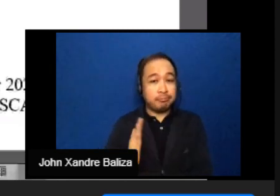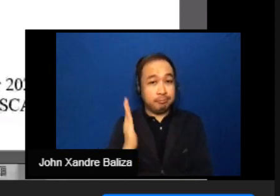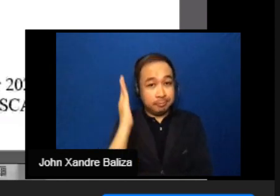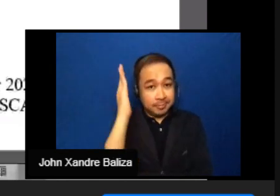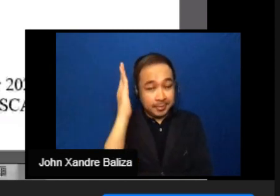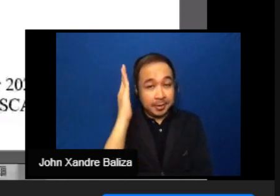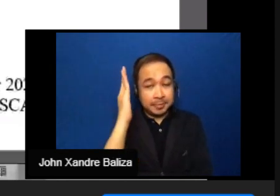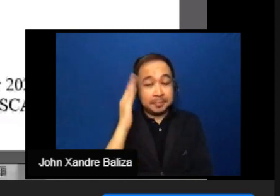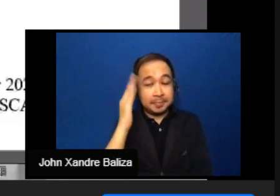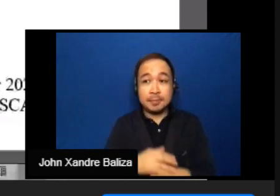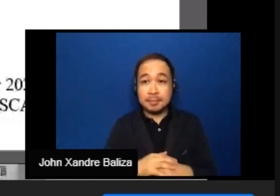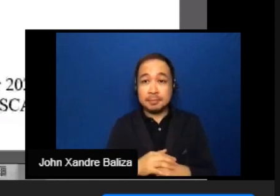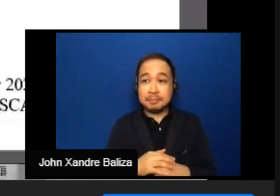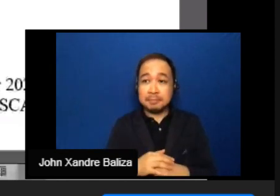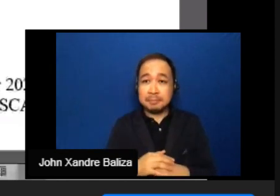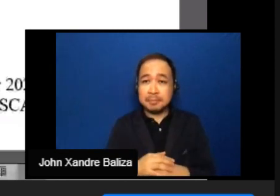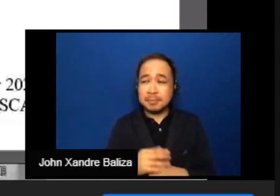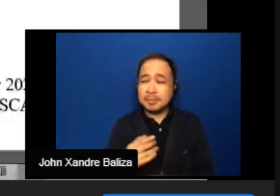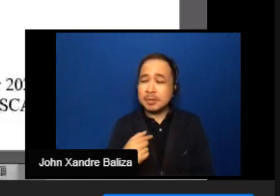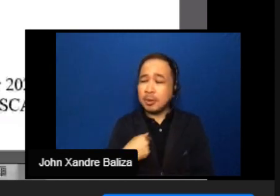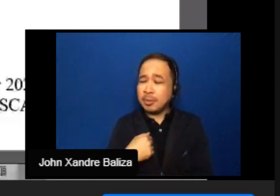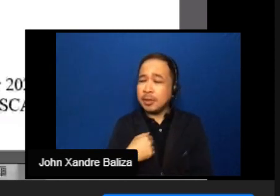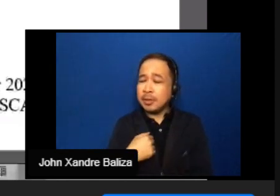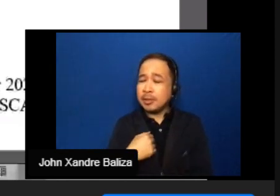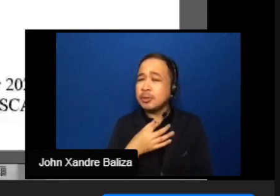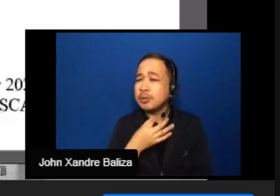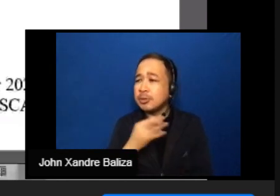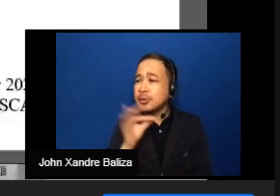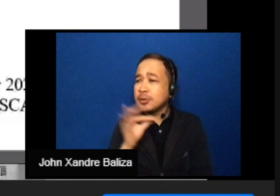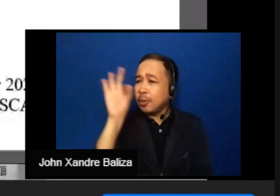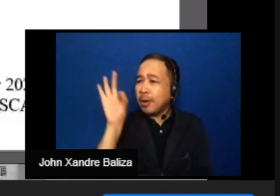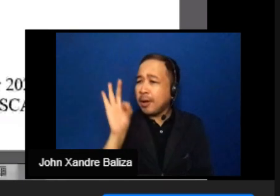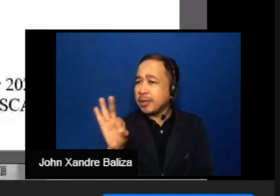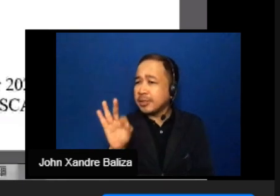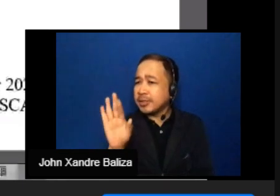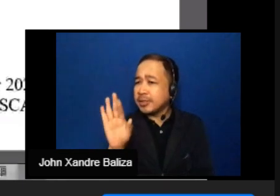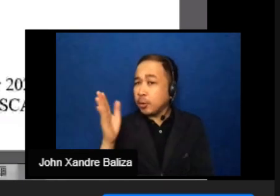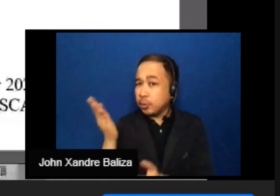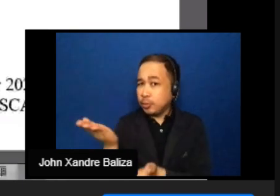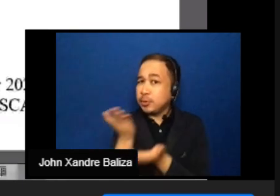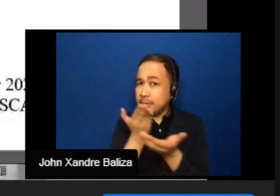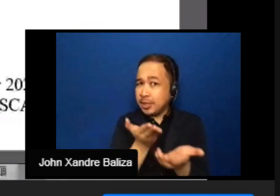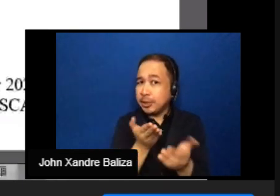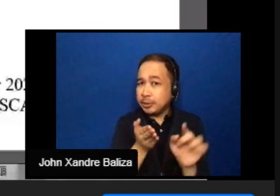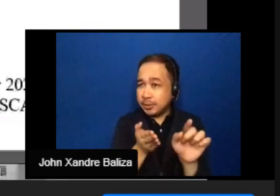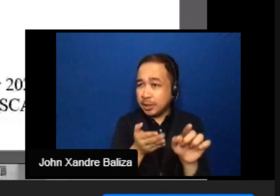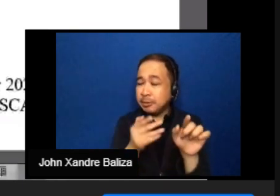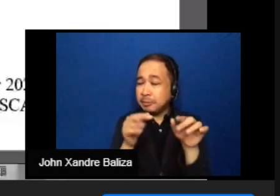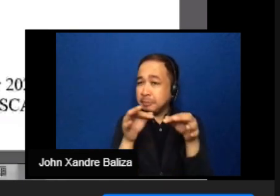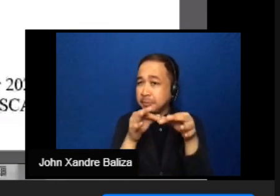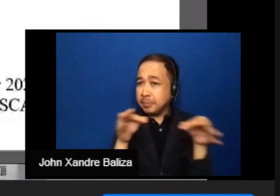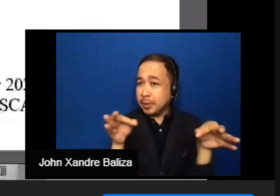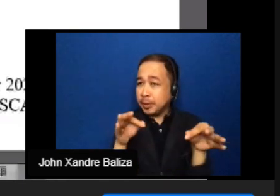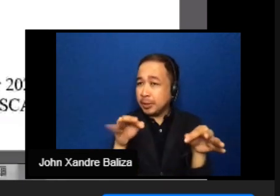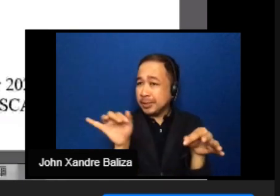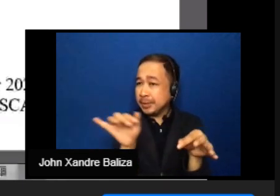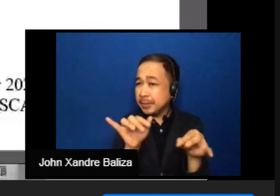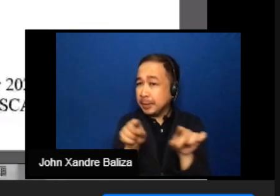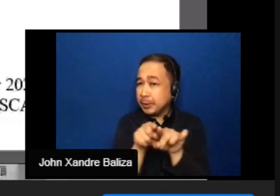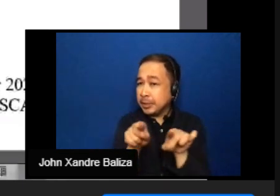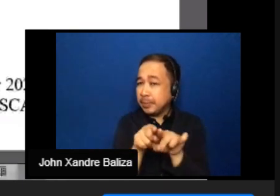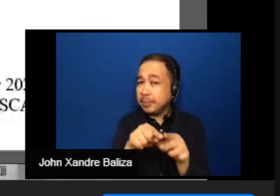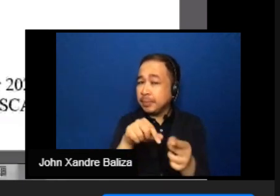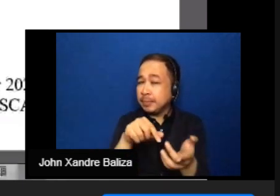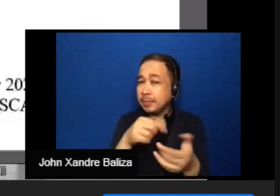May I know, is it on the suggestion that is already made by the delegation